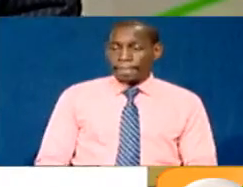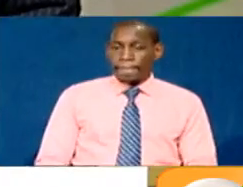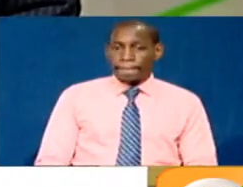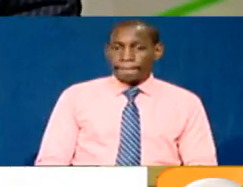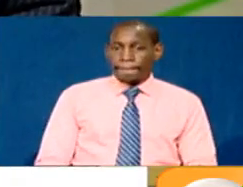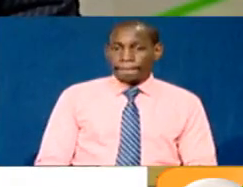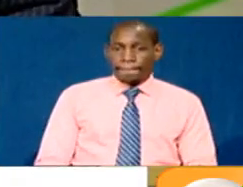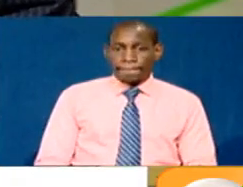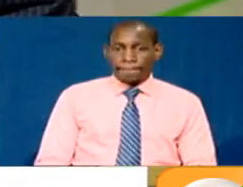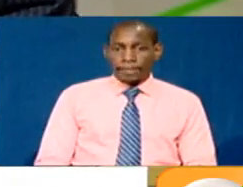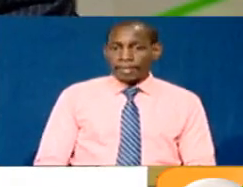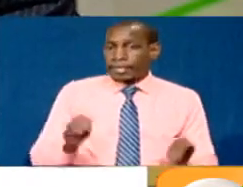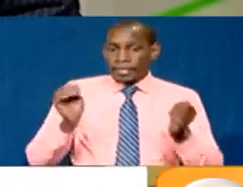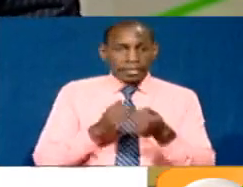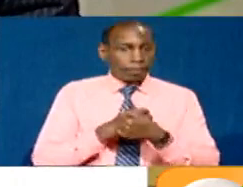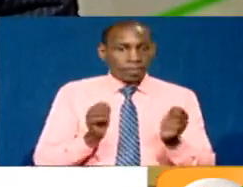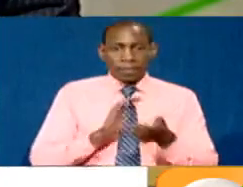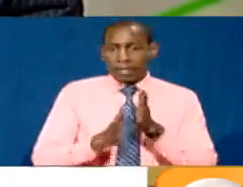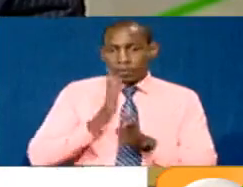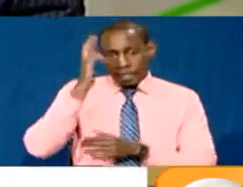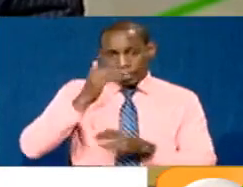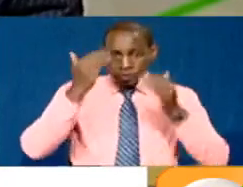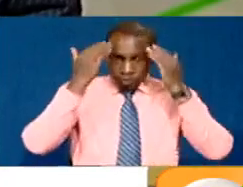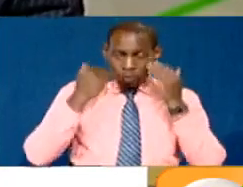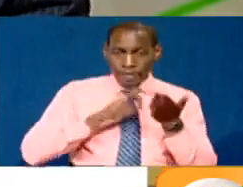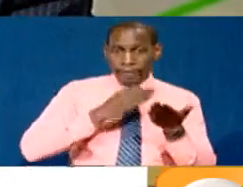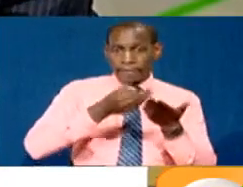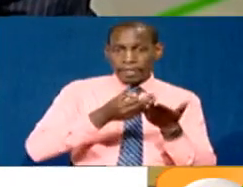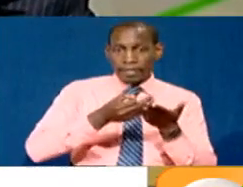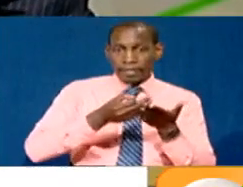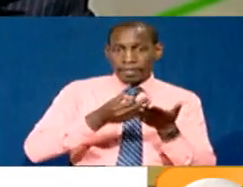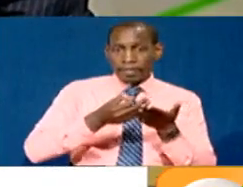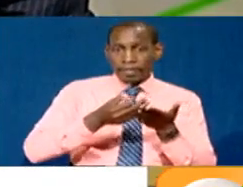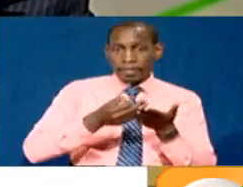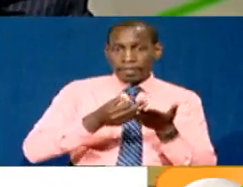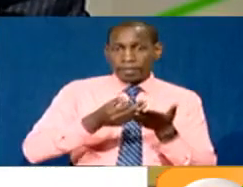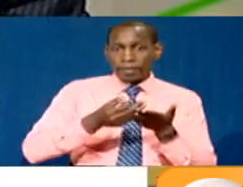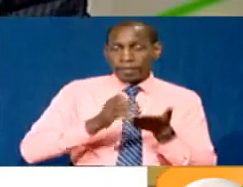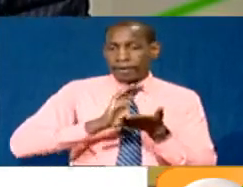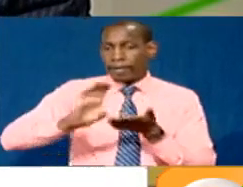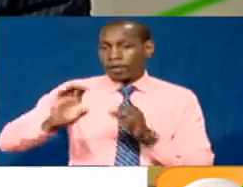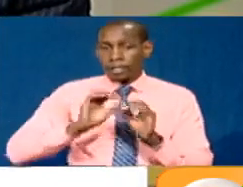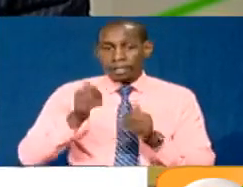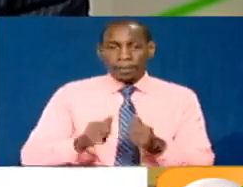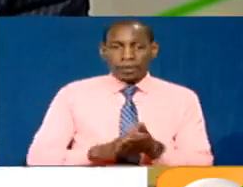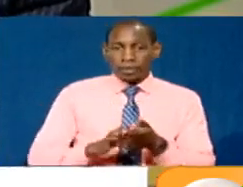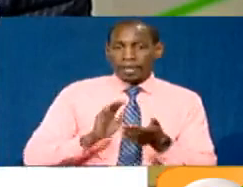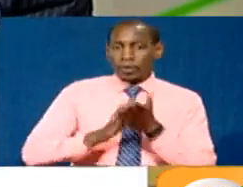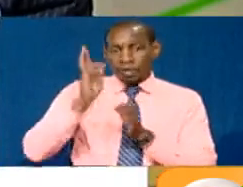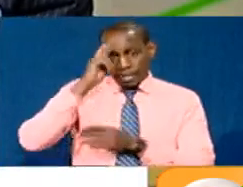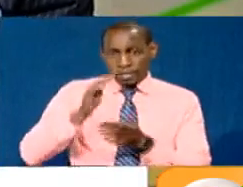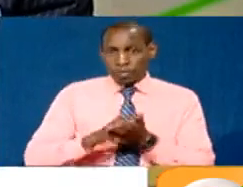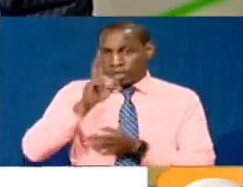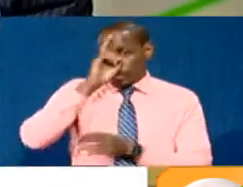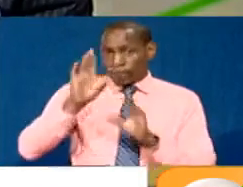We have said, for instance, final point, please. That there is no way, there is no reason why the Judiciary Fund has not been operationalized. Mm. Okay. There is no reason why the